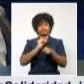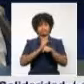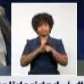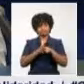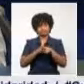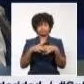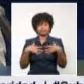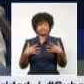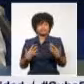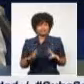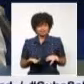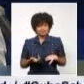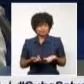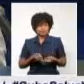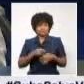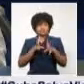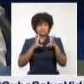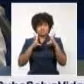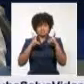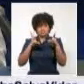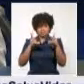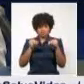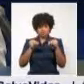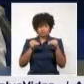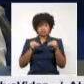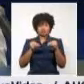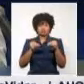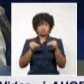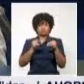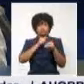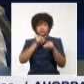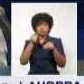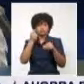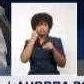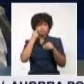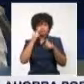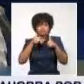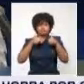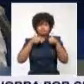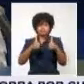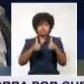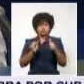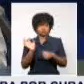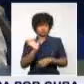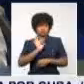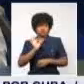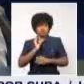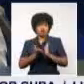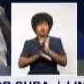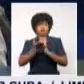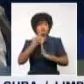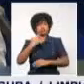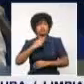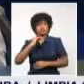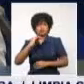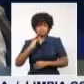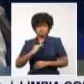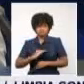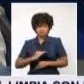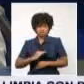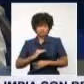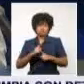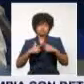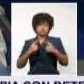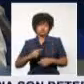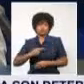more people we can trace, the better, because we can make sure there is no further spread of the